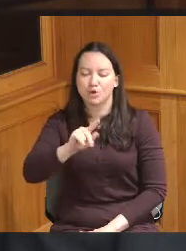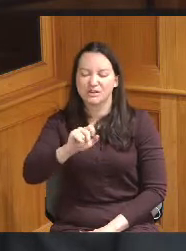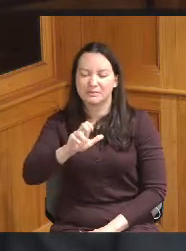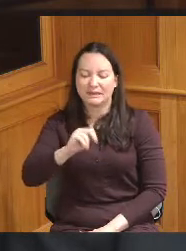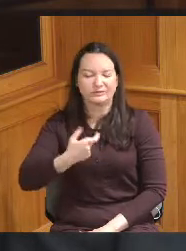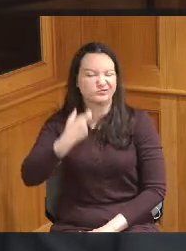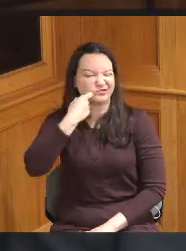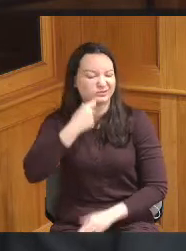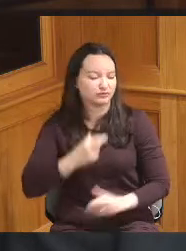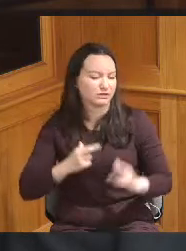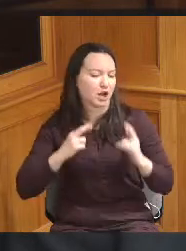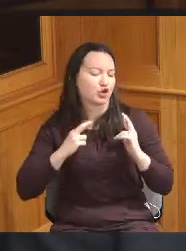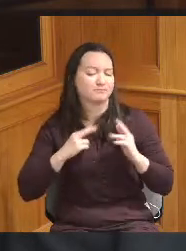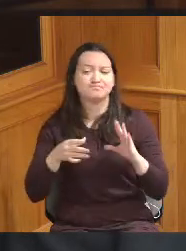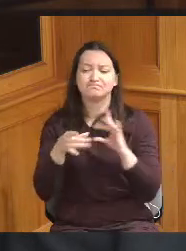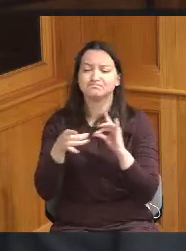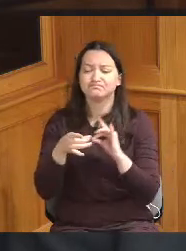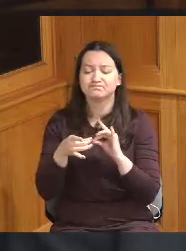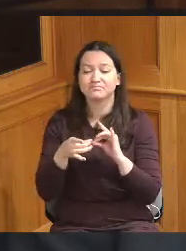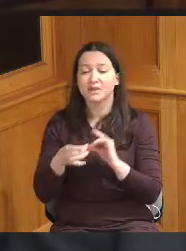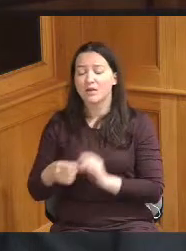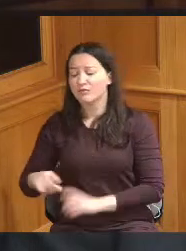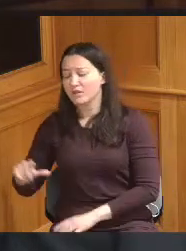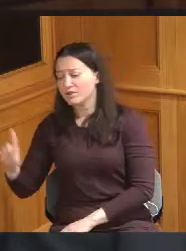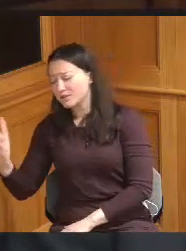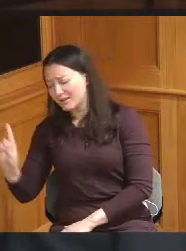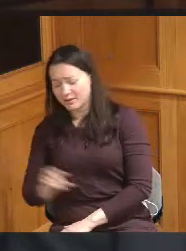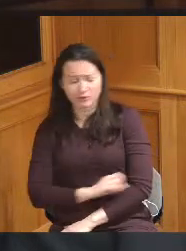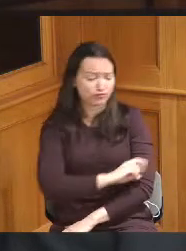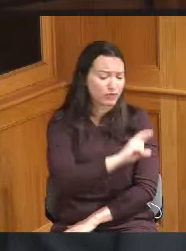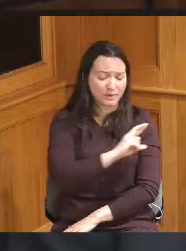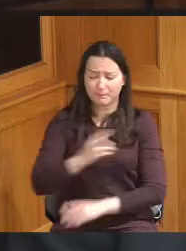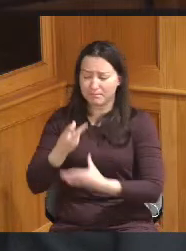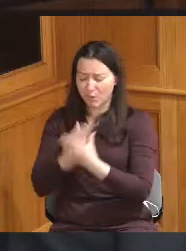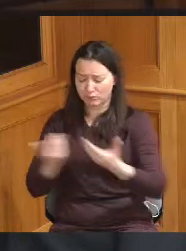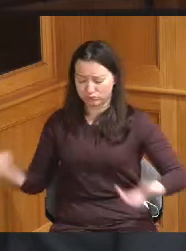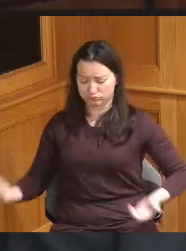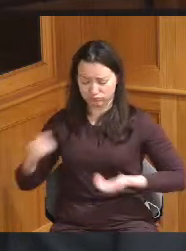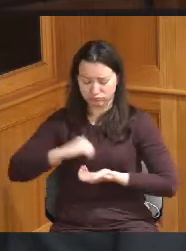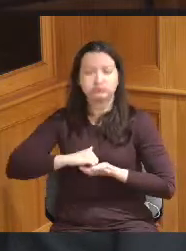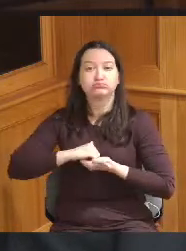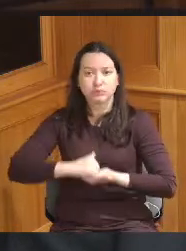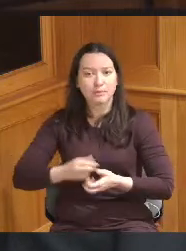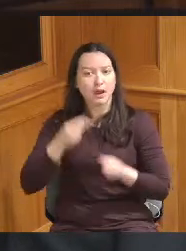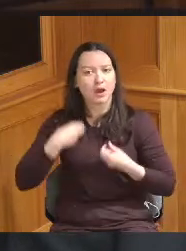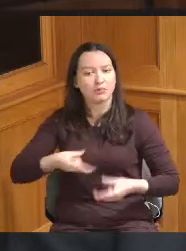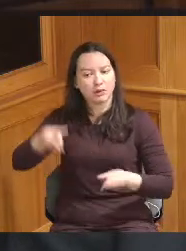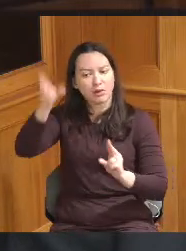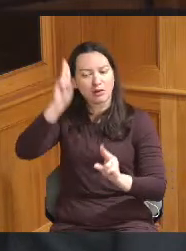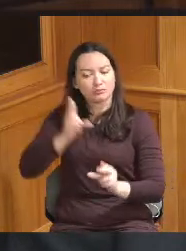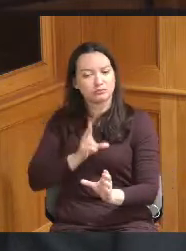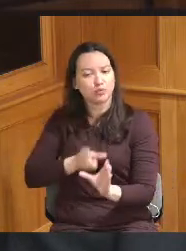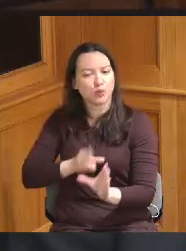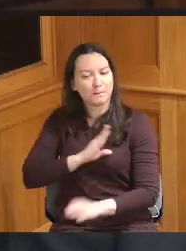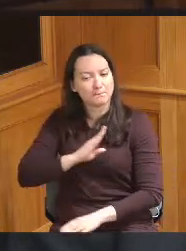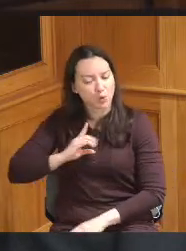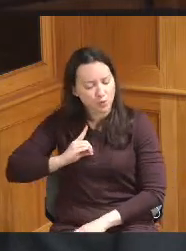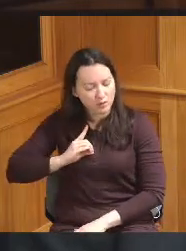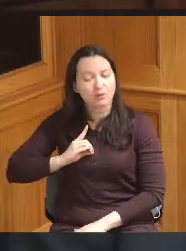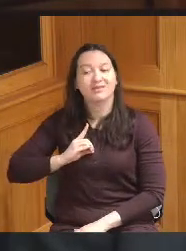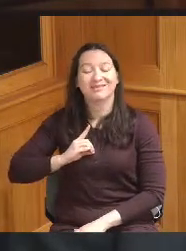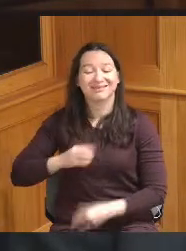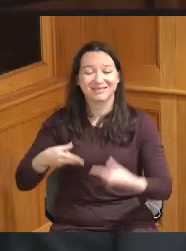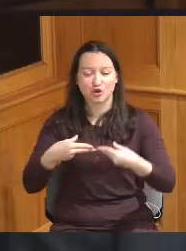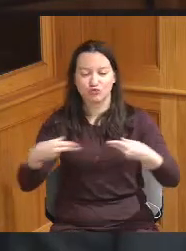that talks about doing things in a bipartisan way to get things done. And so I'm honored to sit on that board, and I was glad to be at the